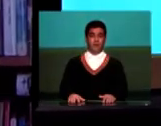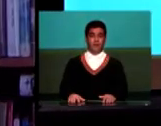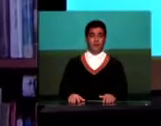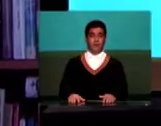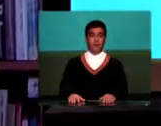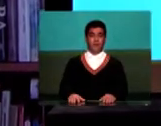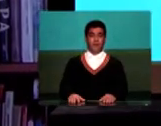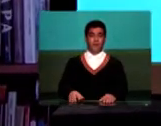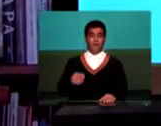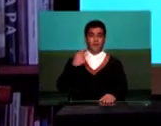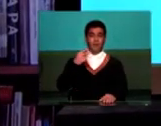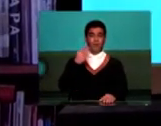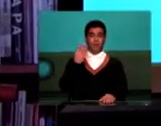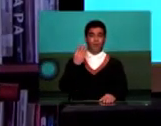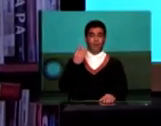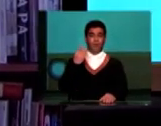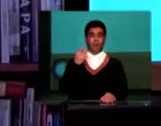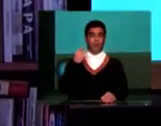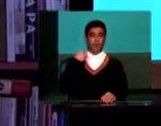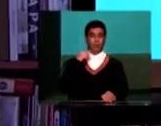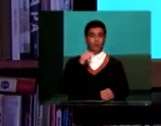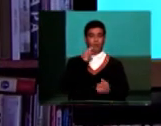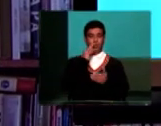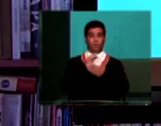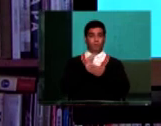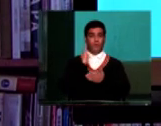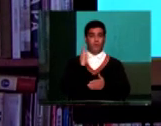molekulasini oldiga 24 soni kelib chiqadi.